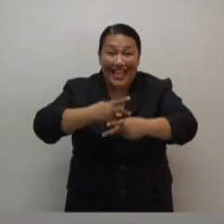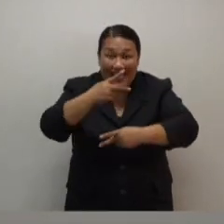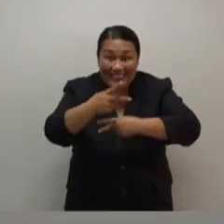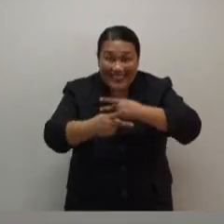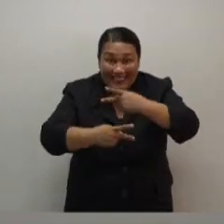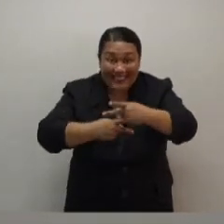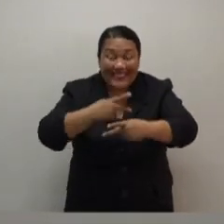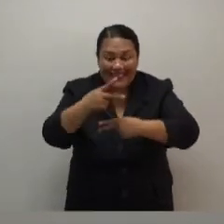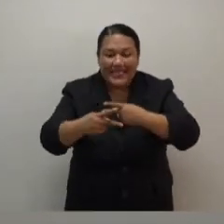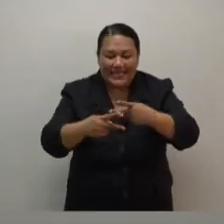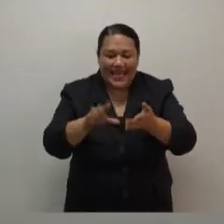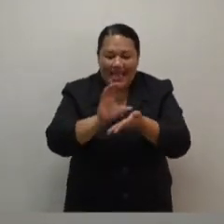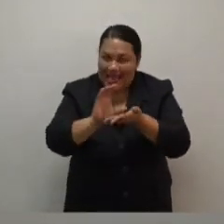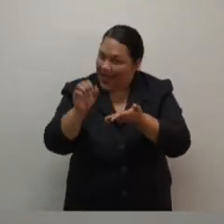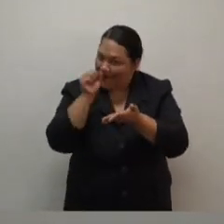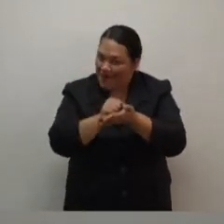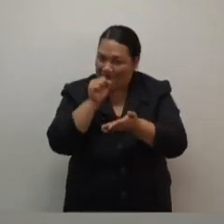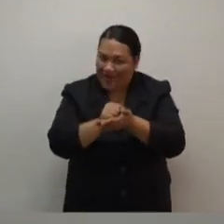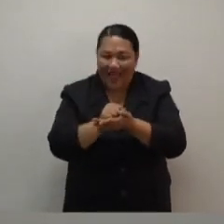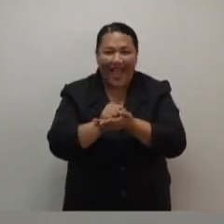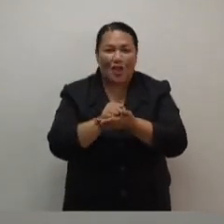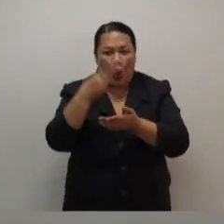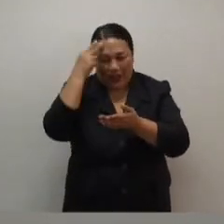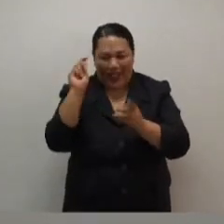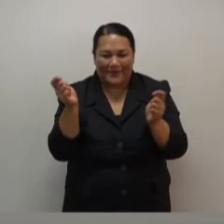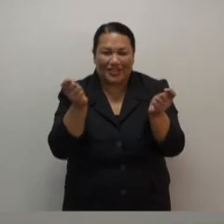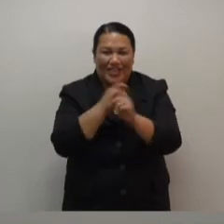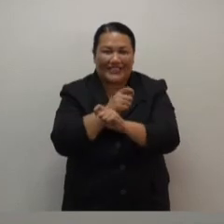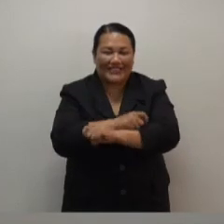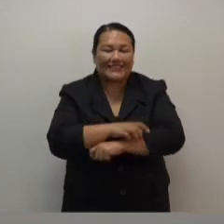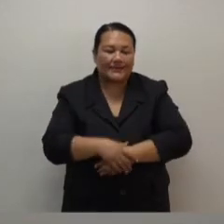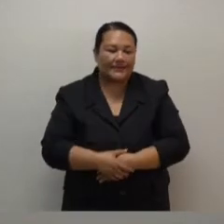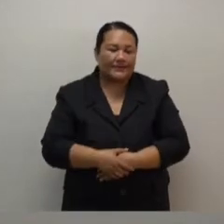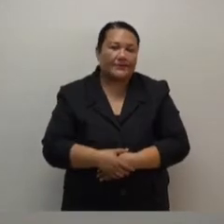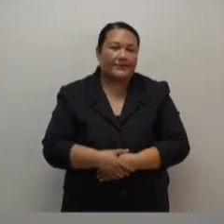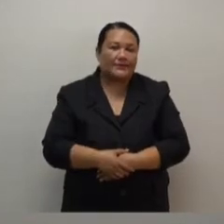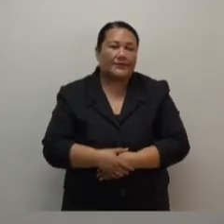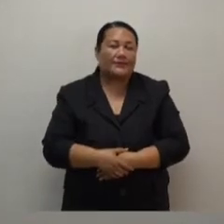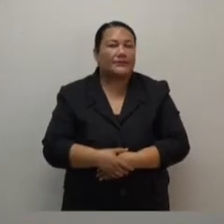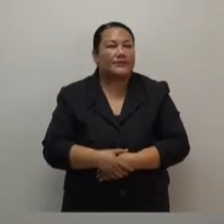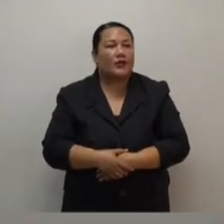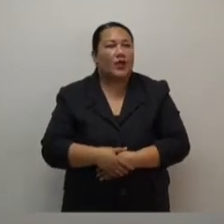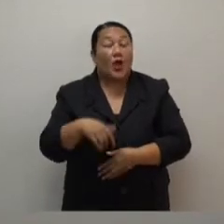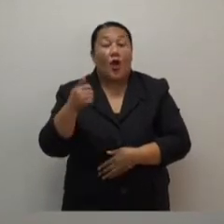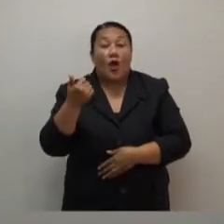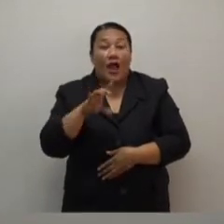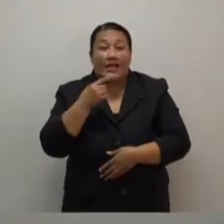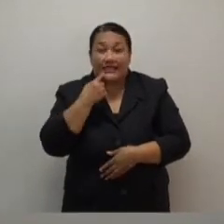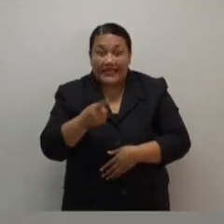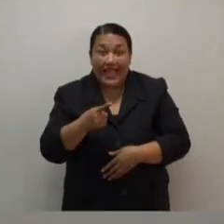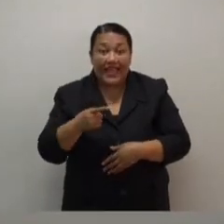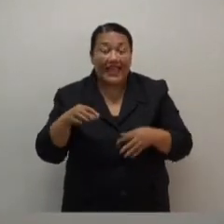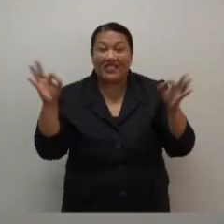verified, you'll be able to get the new birth certificate. As I mentioned, you don't have to give a reason. There is no fee